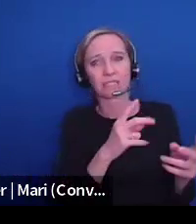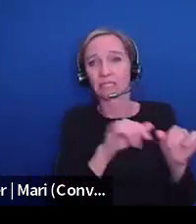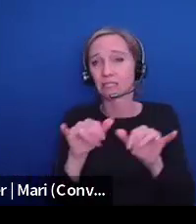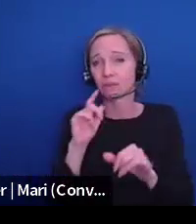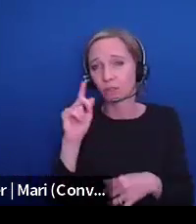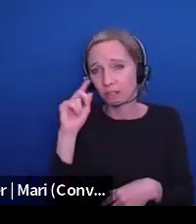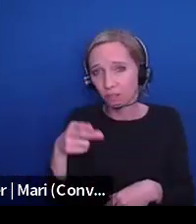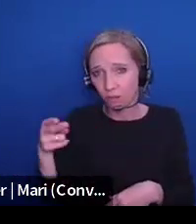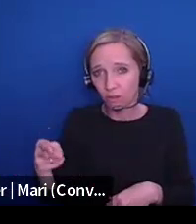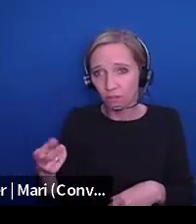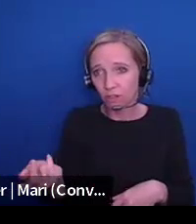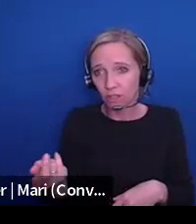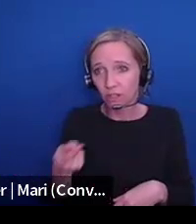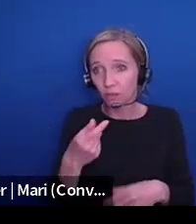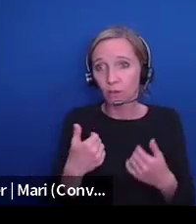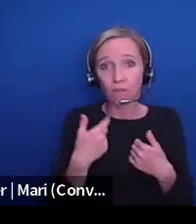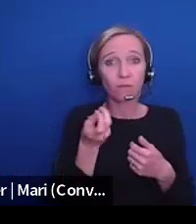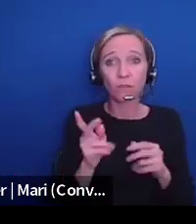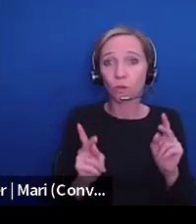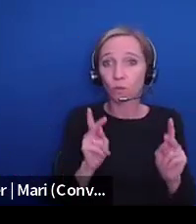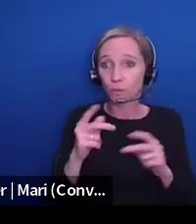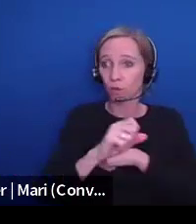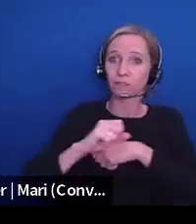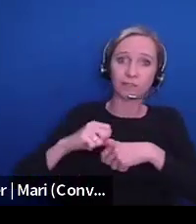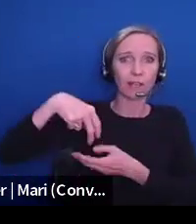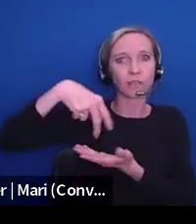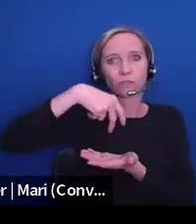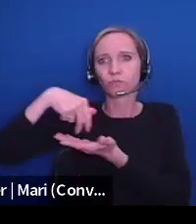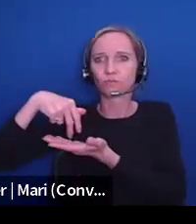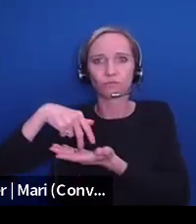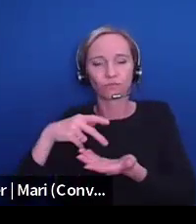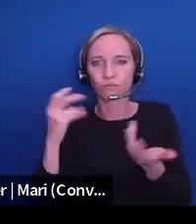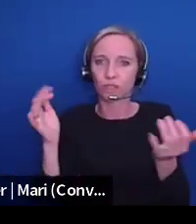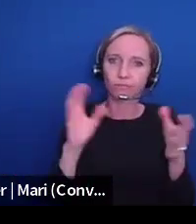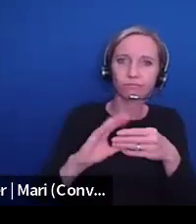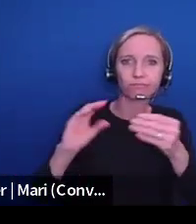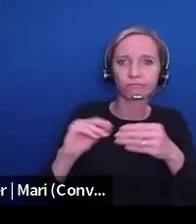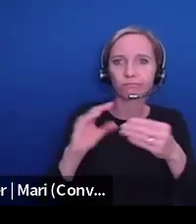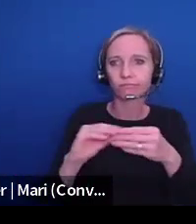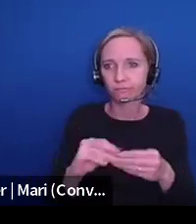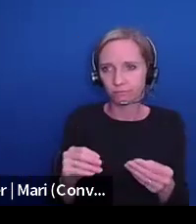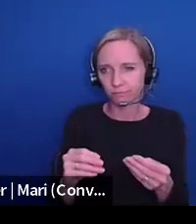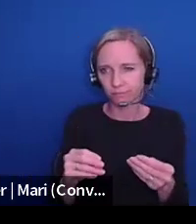deaf and hard of hearing, you know, like we have a few people who are on stage all the time, and it's like just very